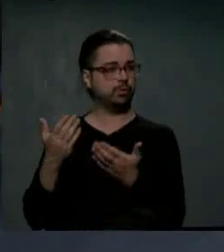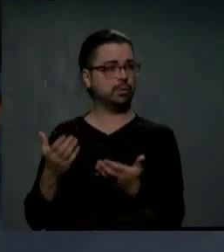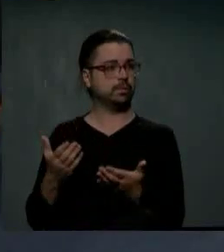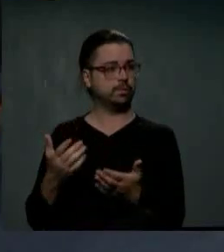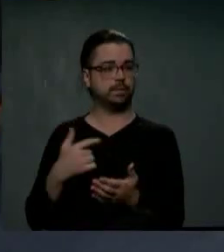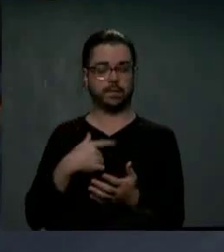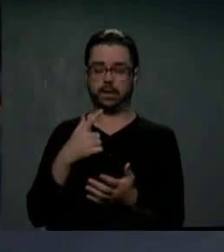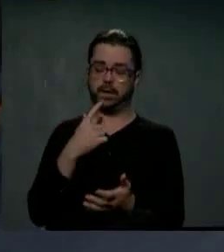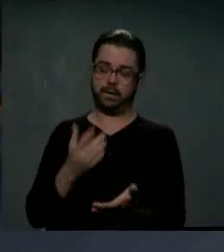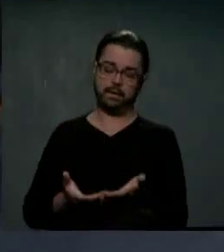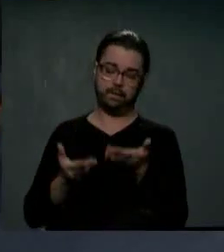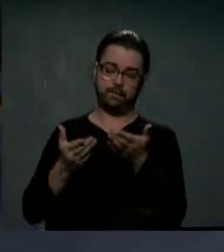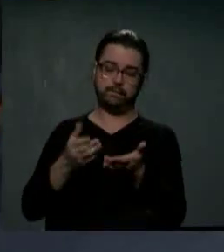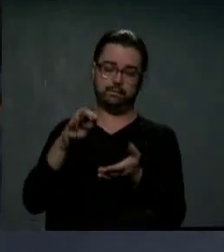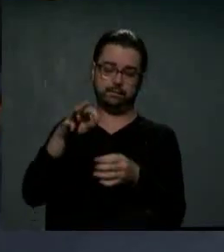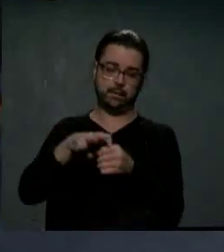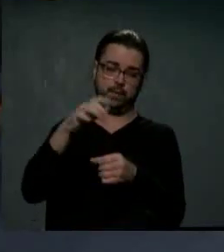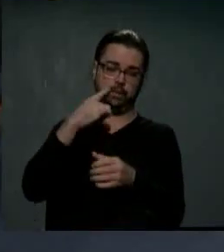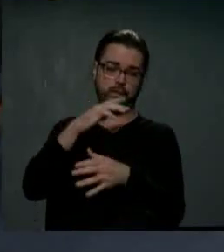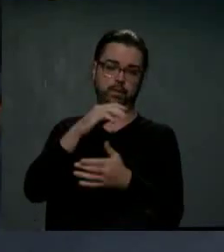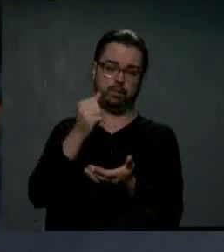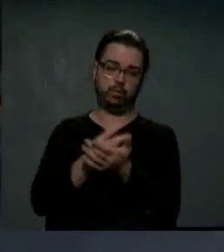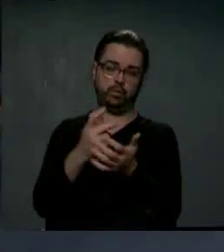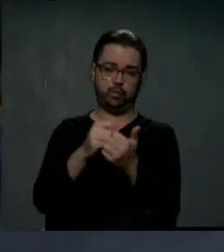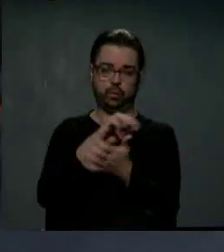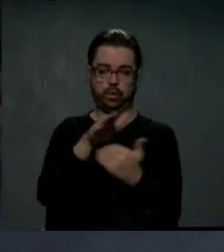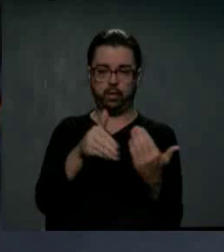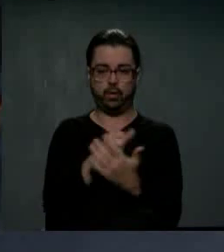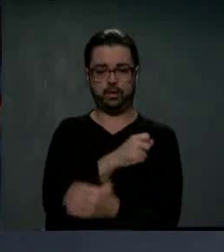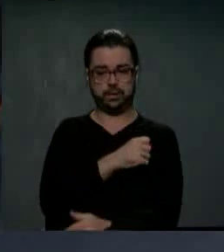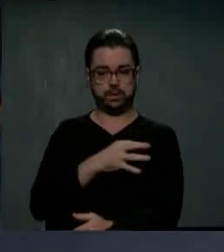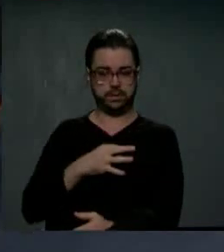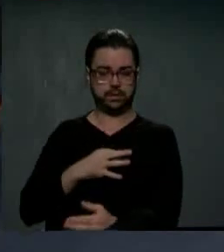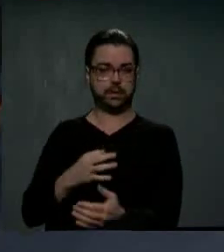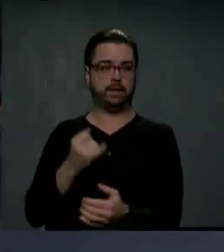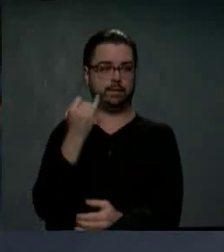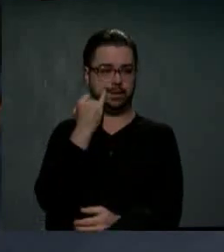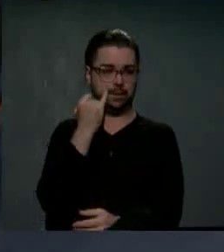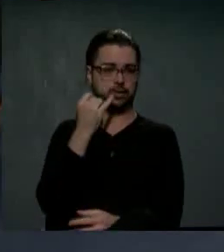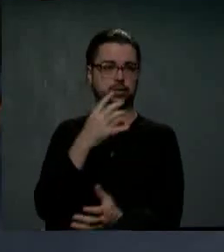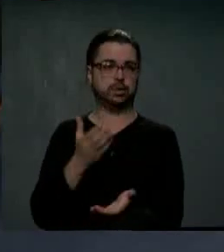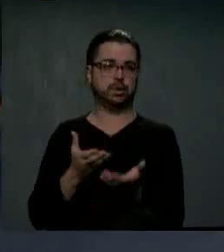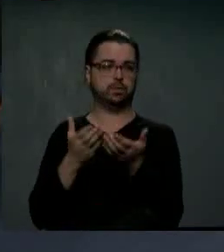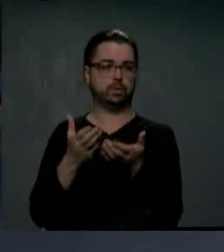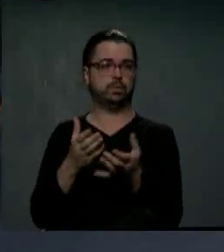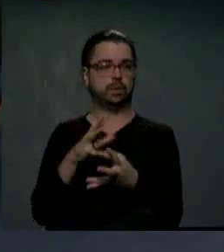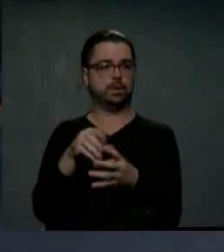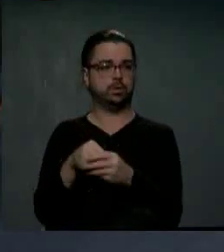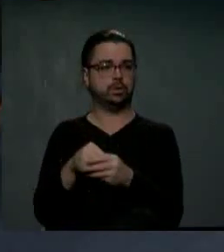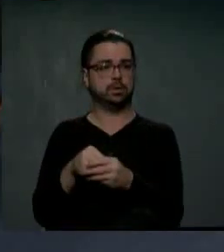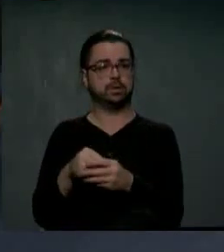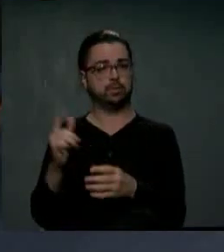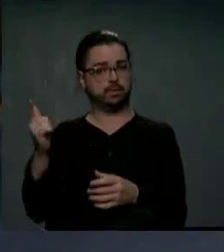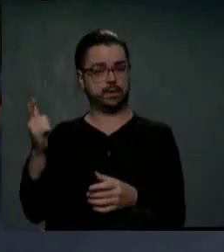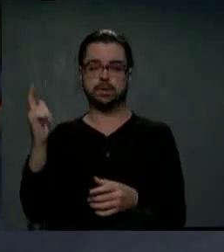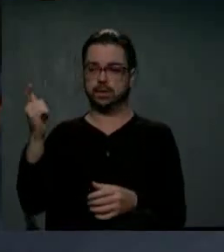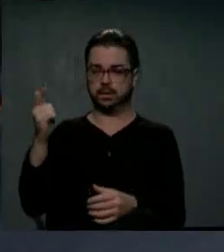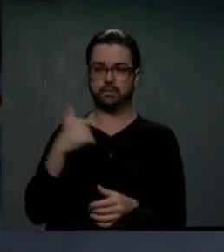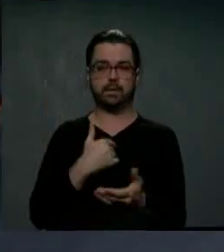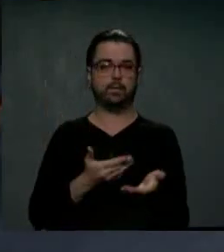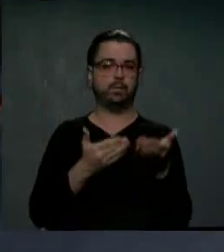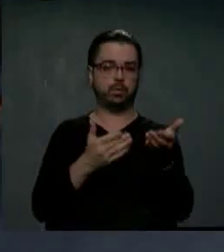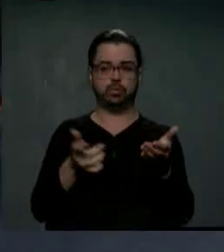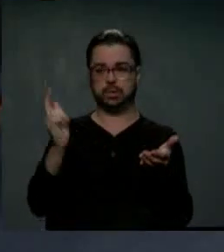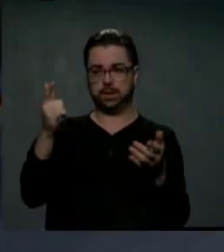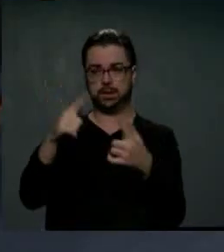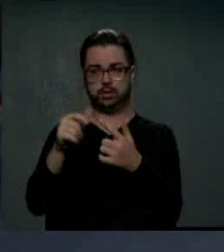Chairman, I move for approval of this project with all staff conditions and recommendations therein. And do I hear a second? Second. Okay. We have a motion to approve